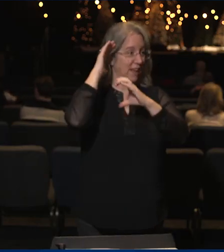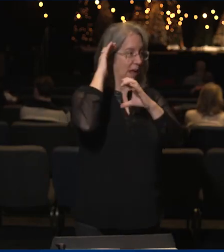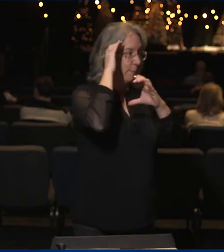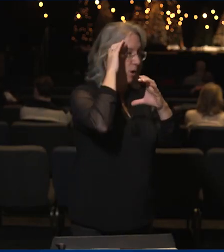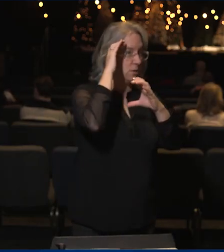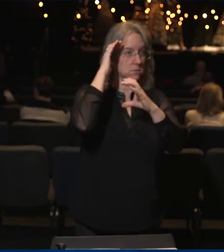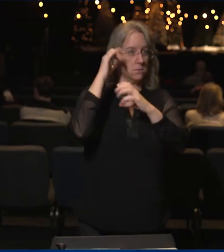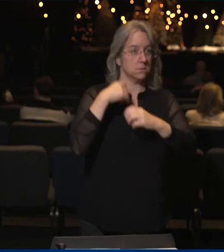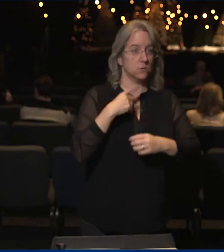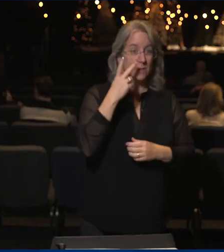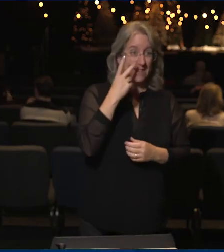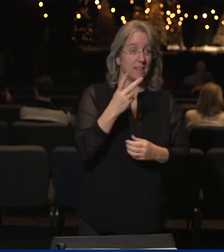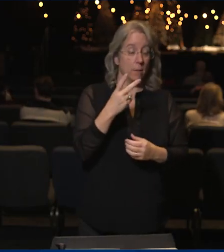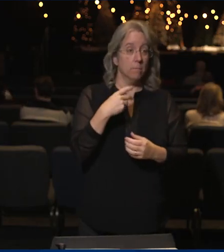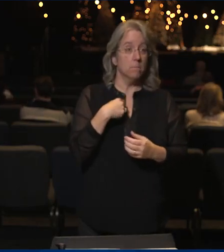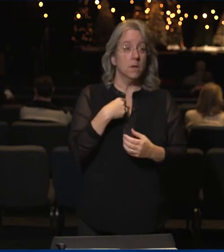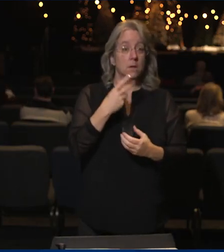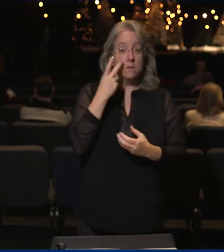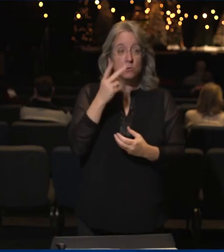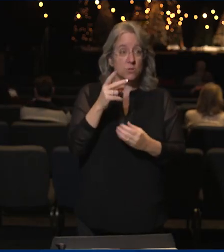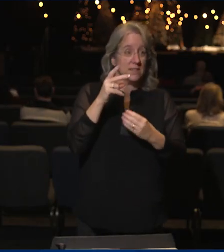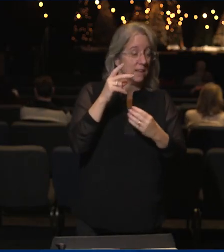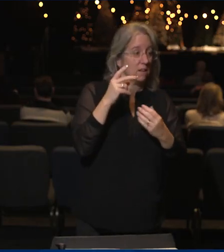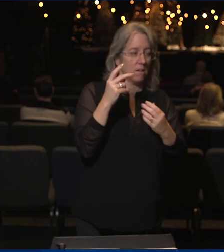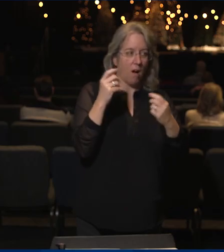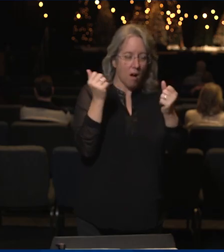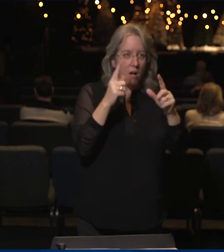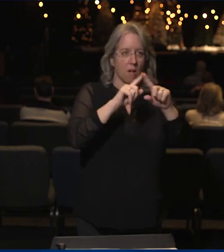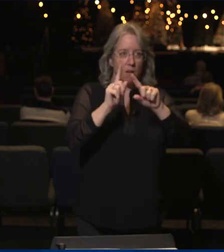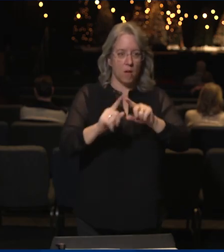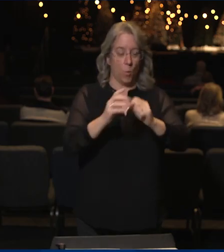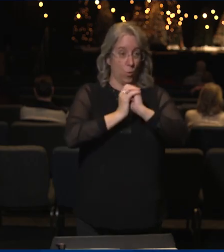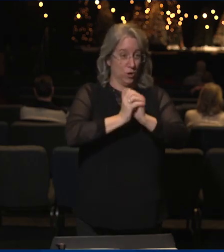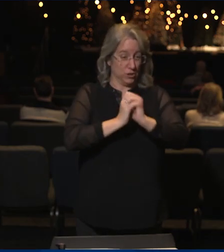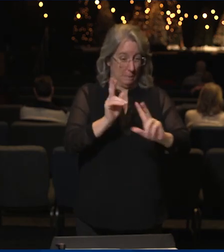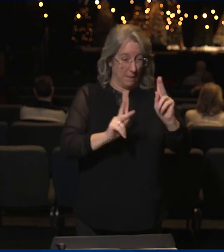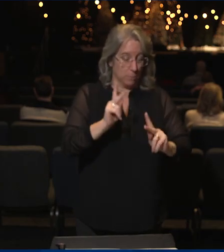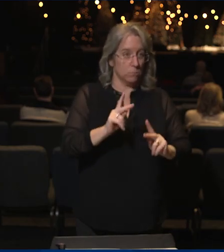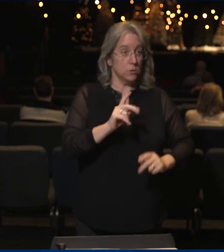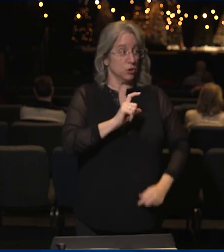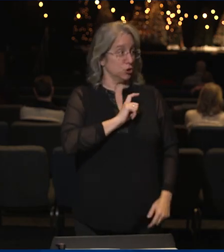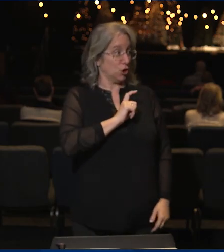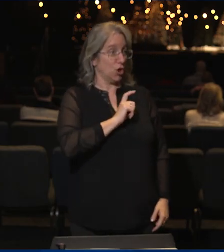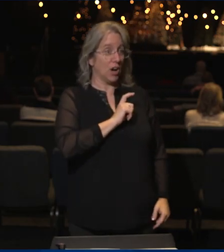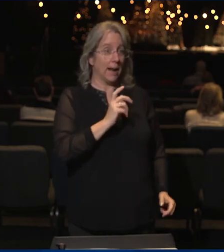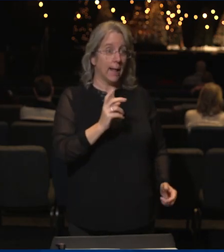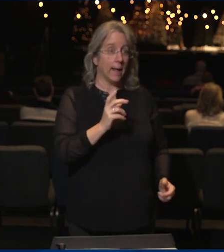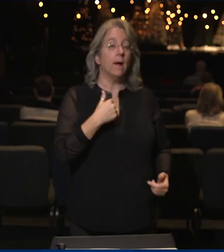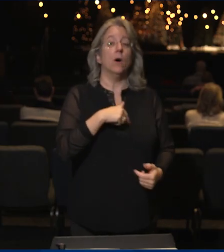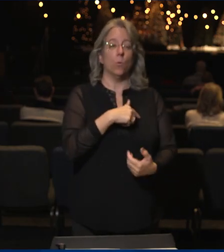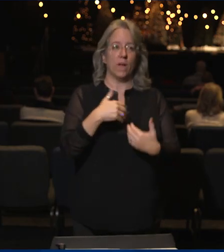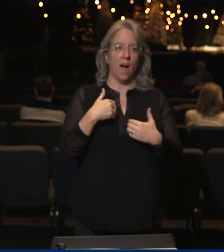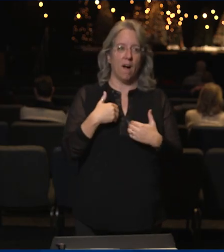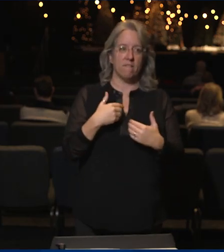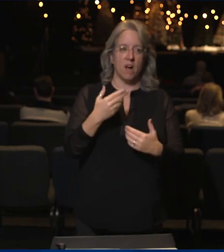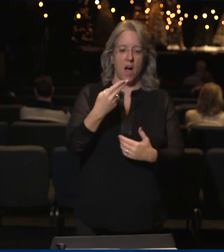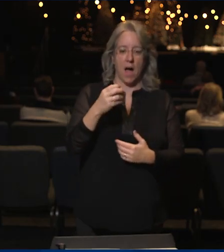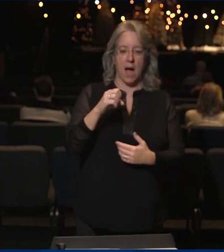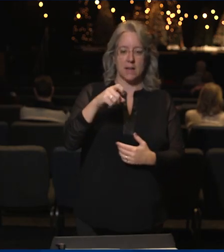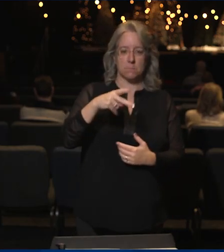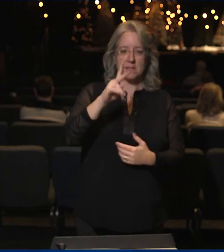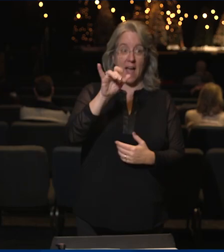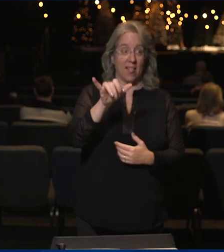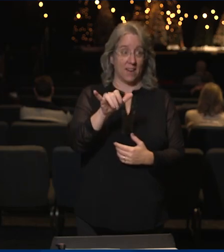see them because we are a church of campuses. Our worship folks, safety, security, hospitality. If you are a part at